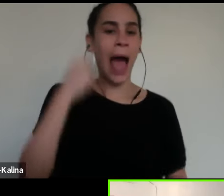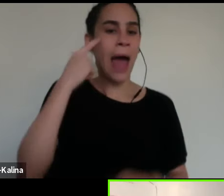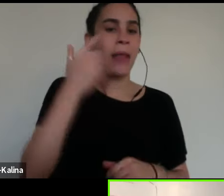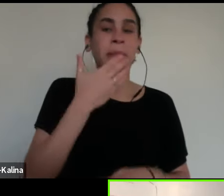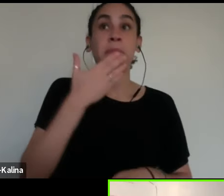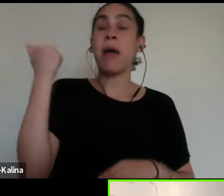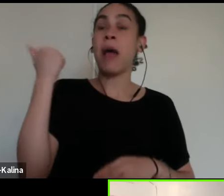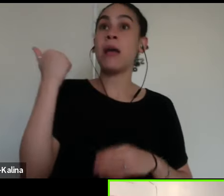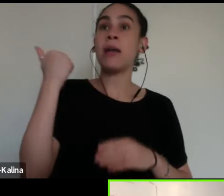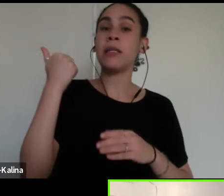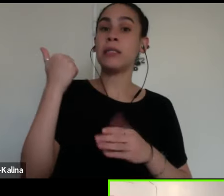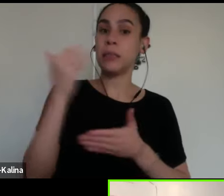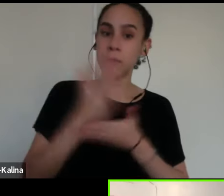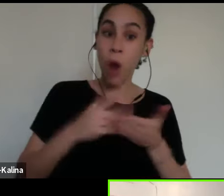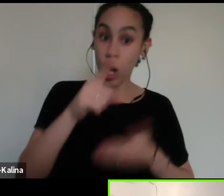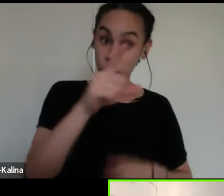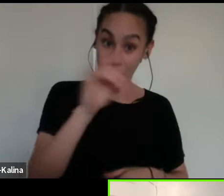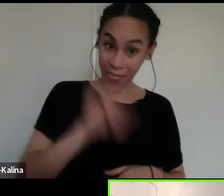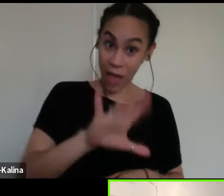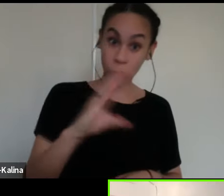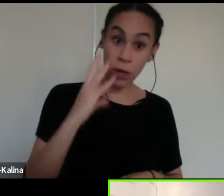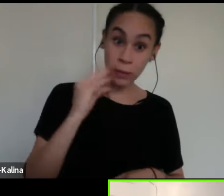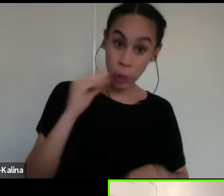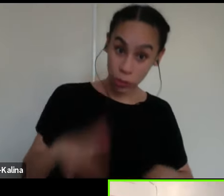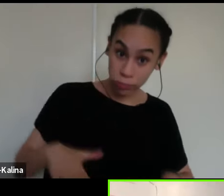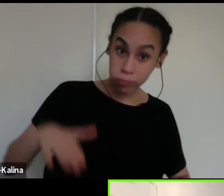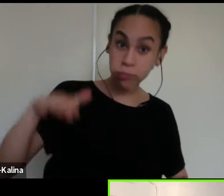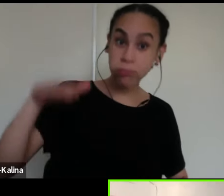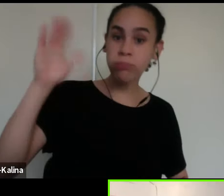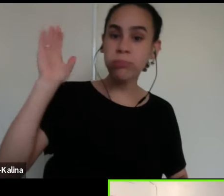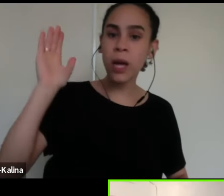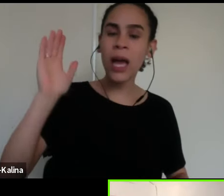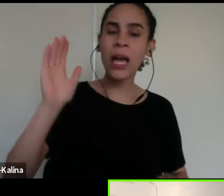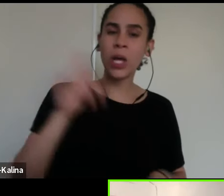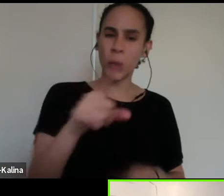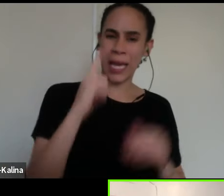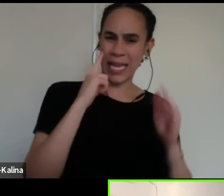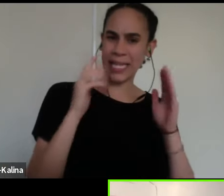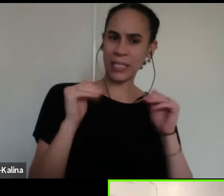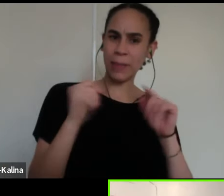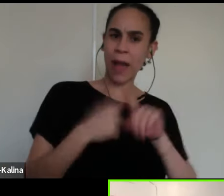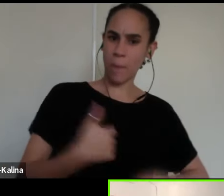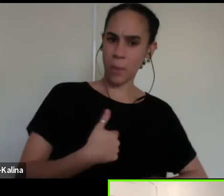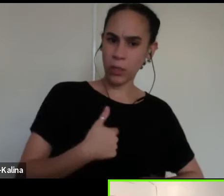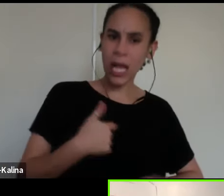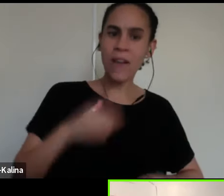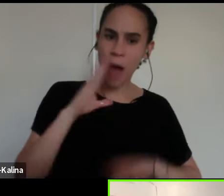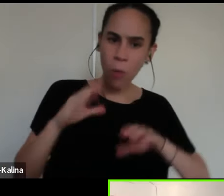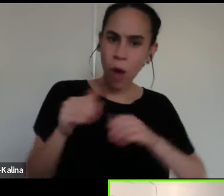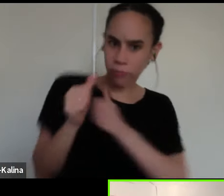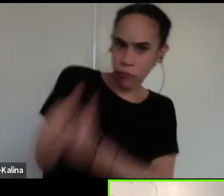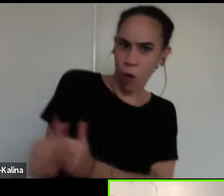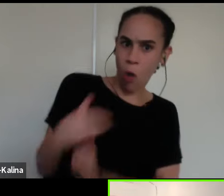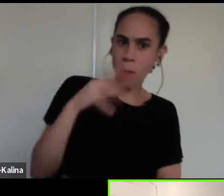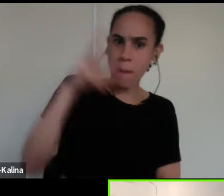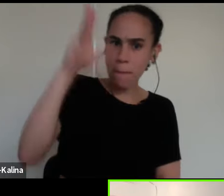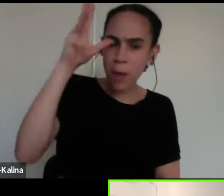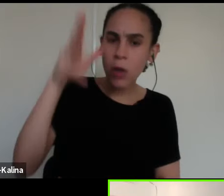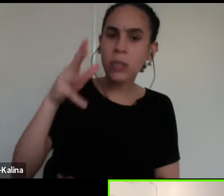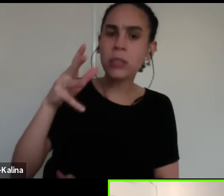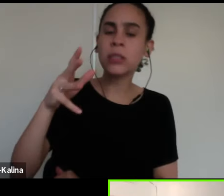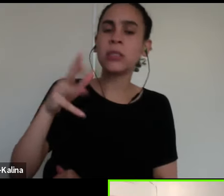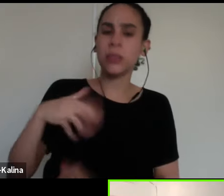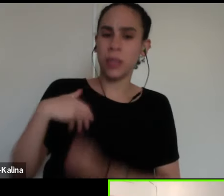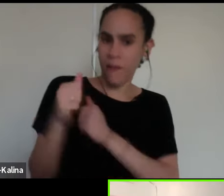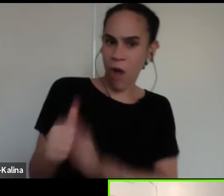you grow up that way, or when that is the context from which you come, that's really kind of what you expect from yourself. You're going to do what your parents did. You're going to do what your siblings do,